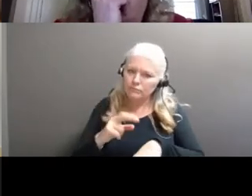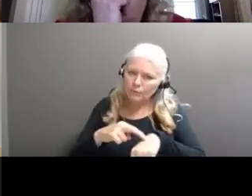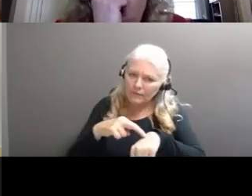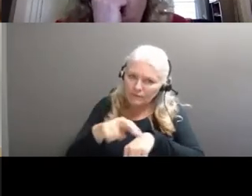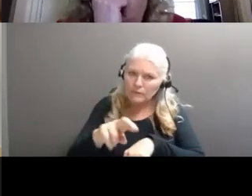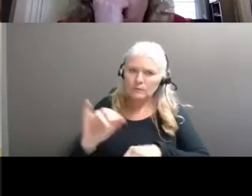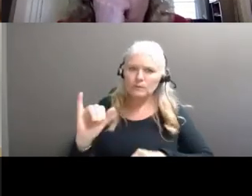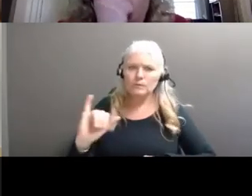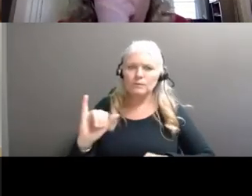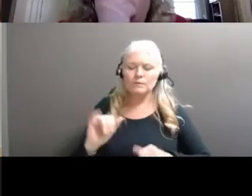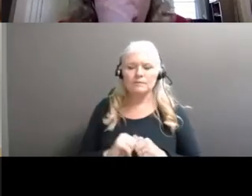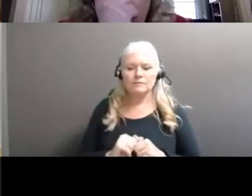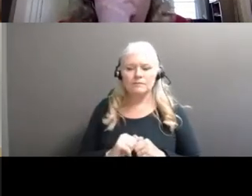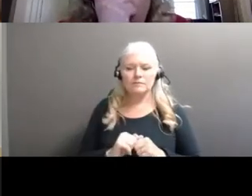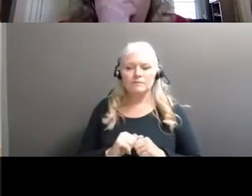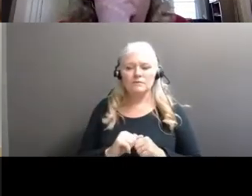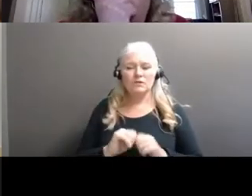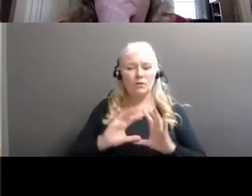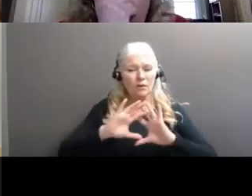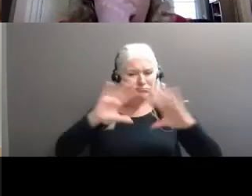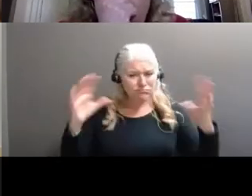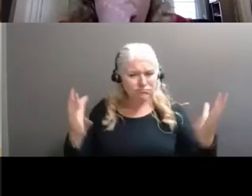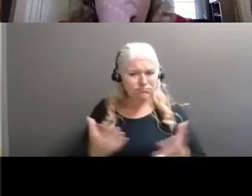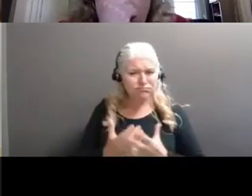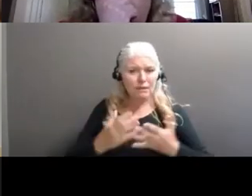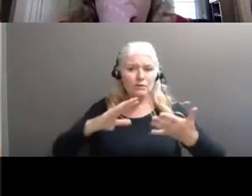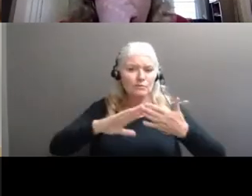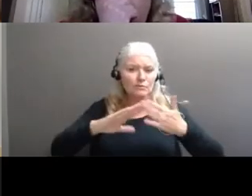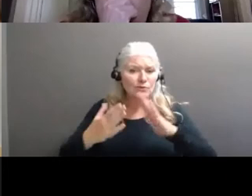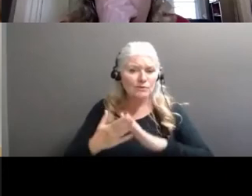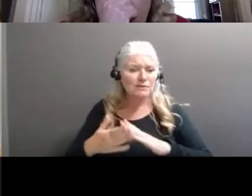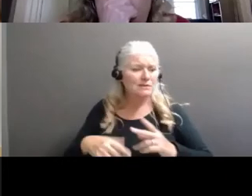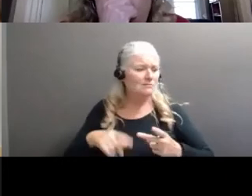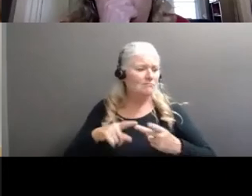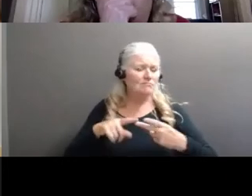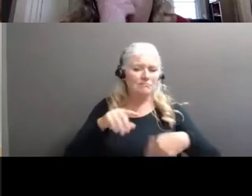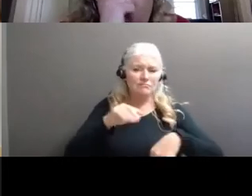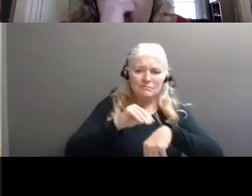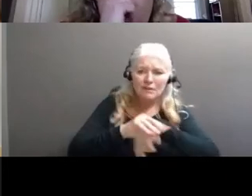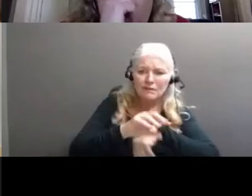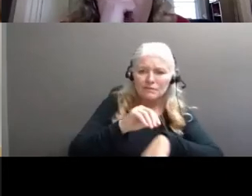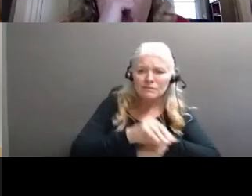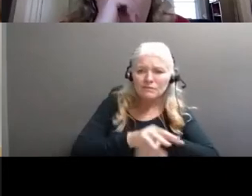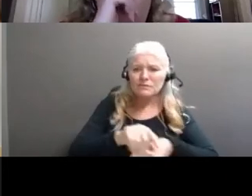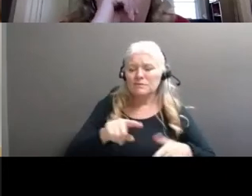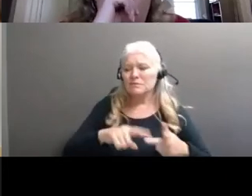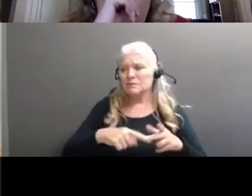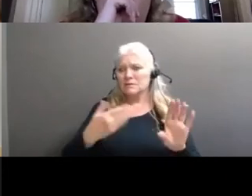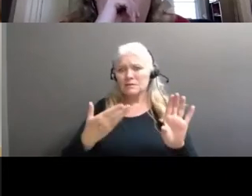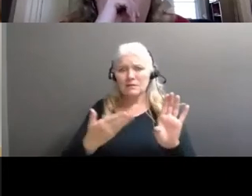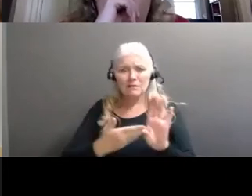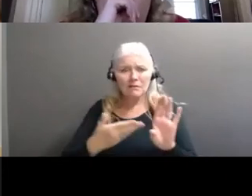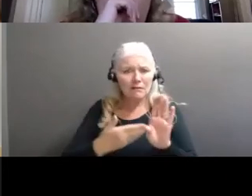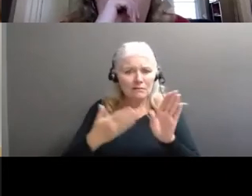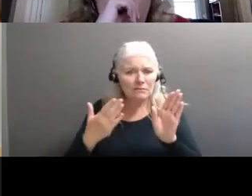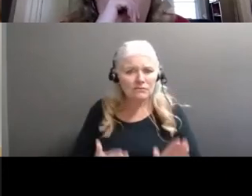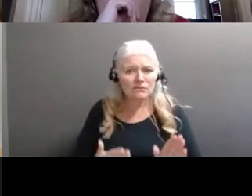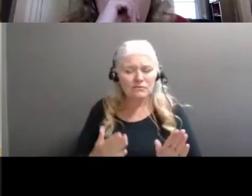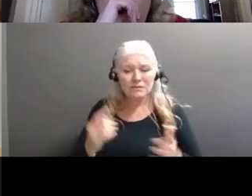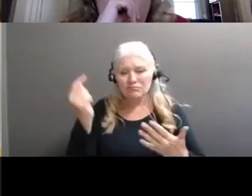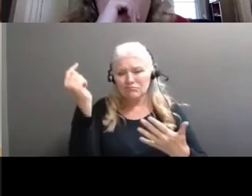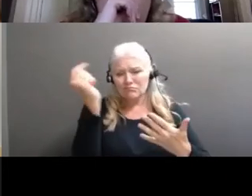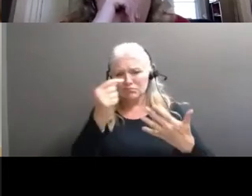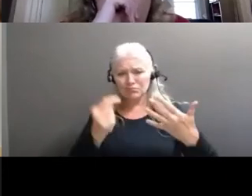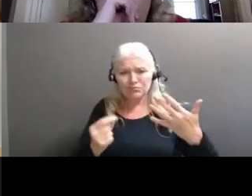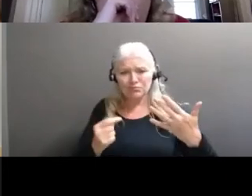so all the community resources, the counselors, psychologists, all of that, we find that common as we go through